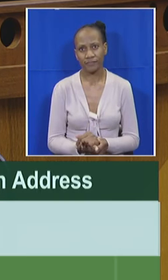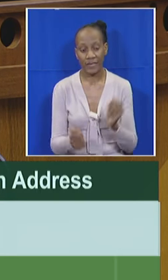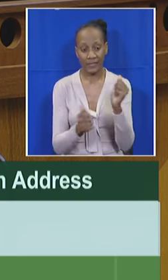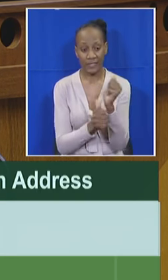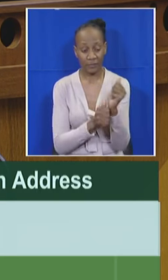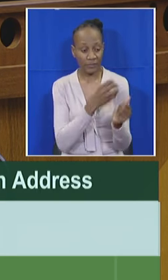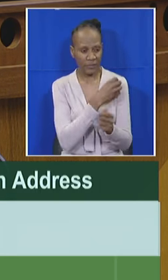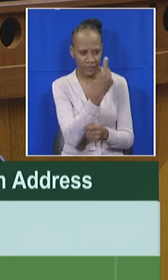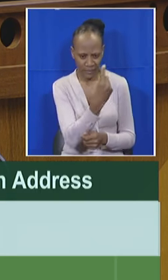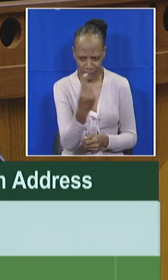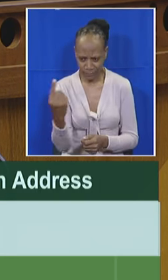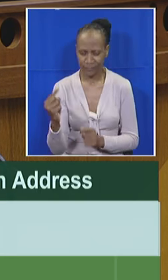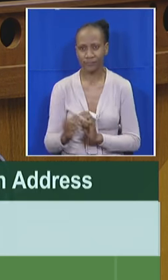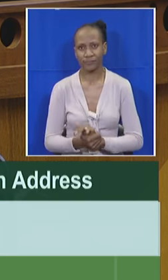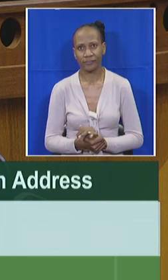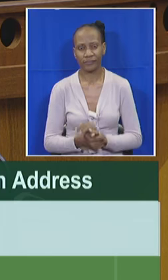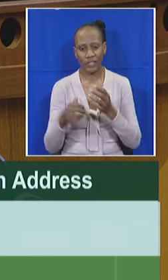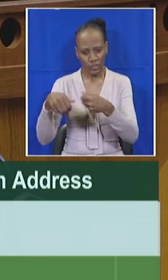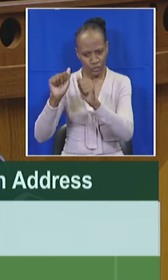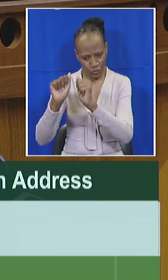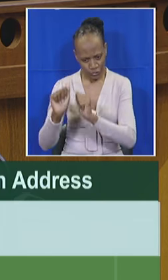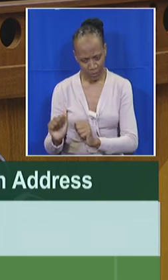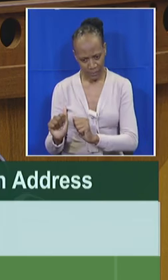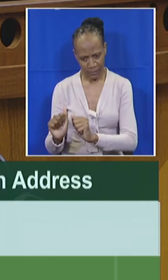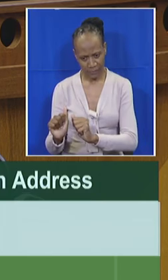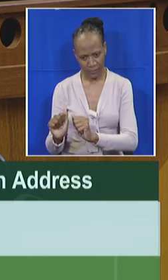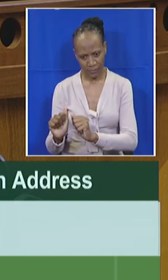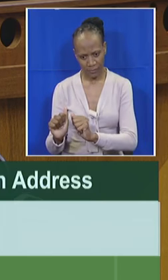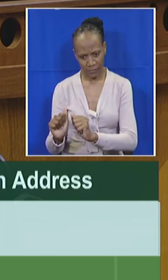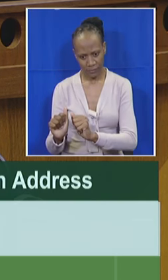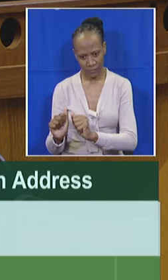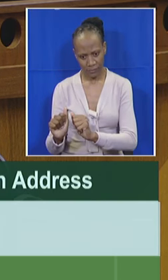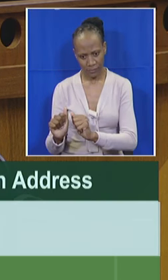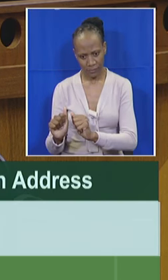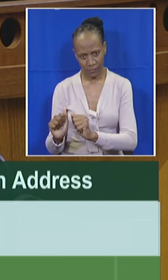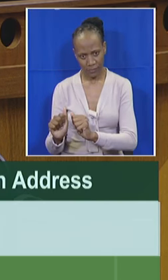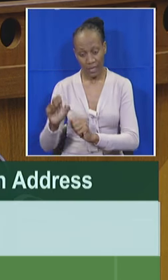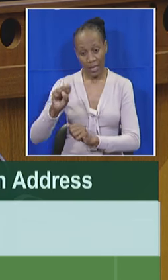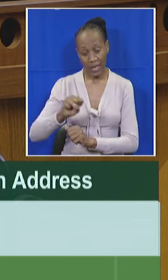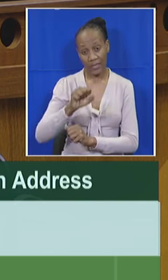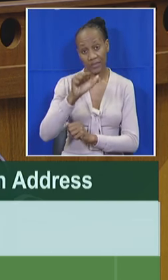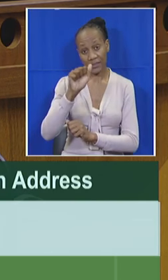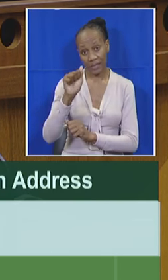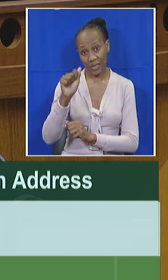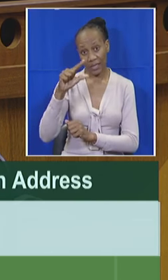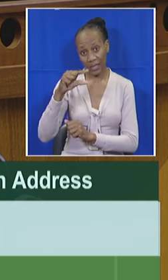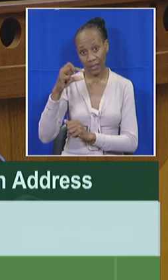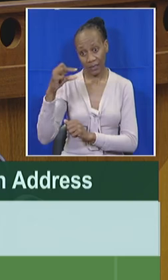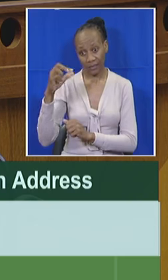Deputy Ministers, Chairperson of the South African Local Government Association,